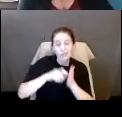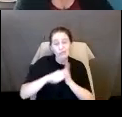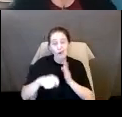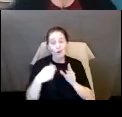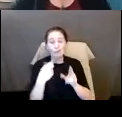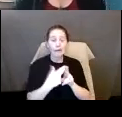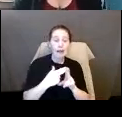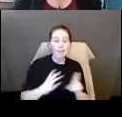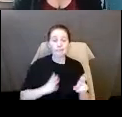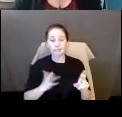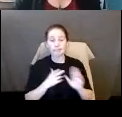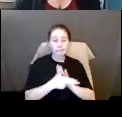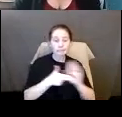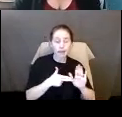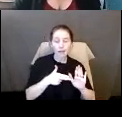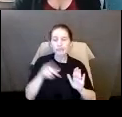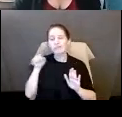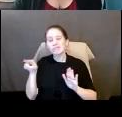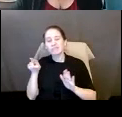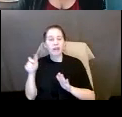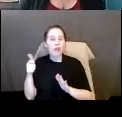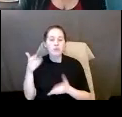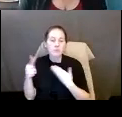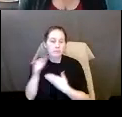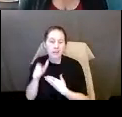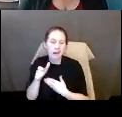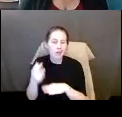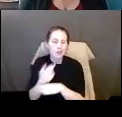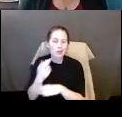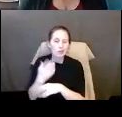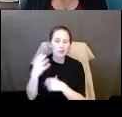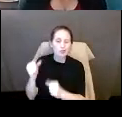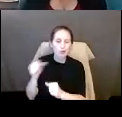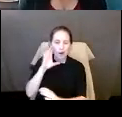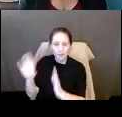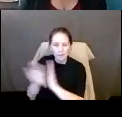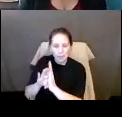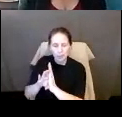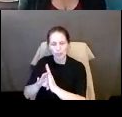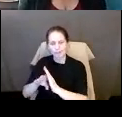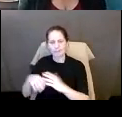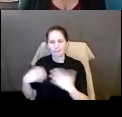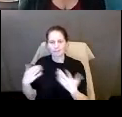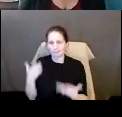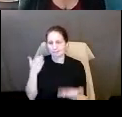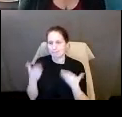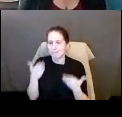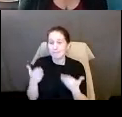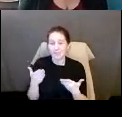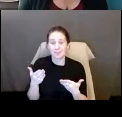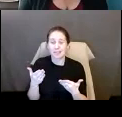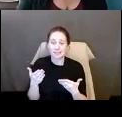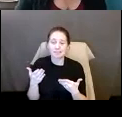and titles, while some were not, with just their strong image and weapons, possibly even some